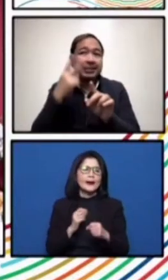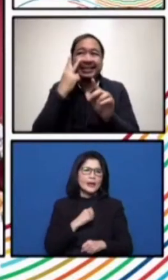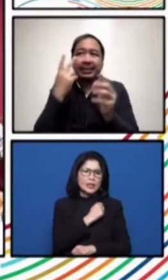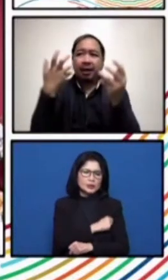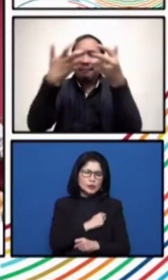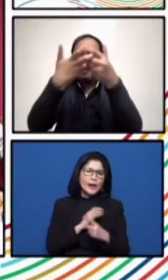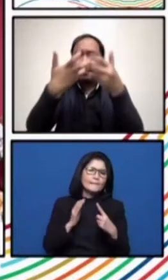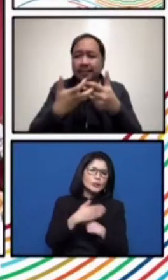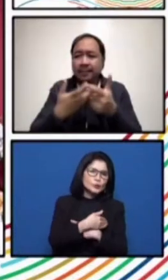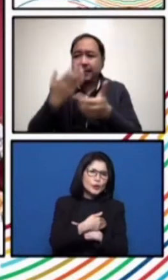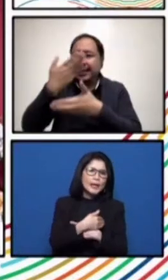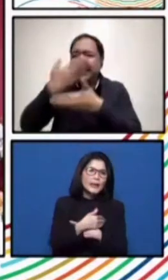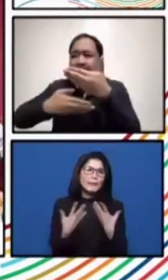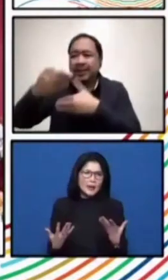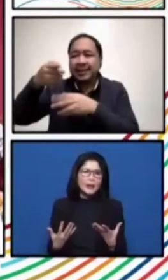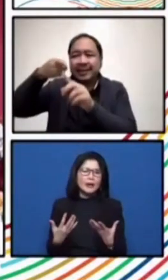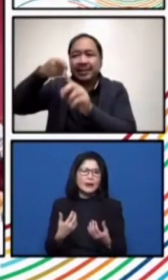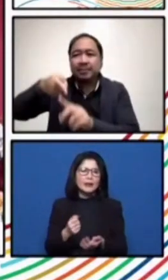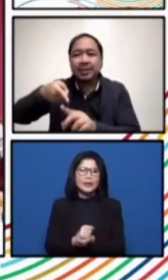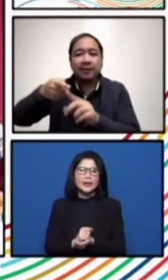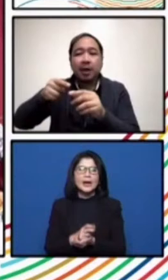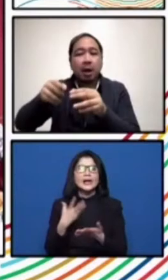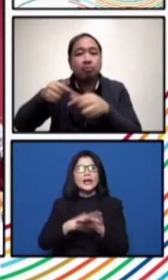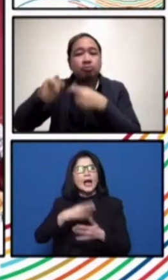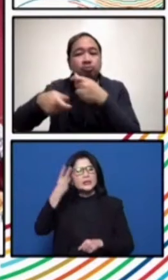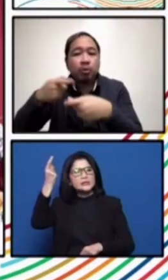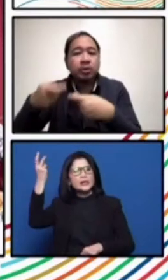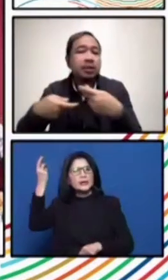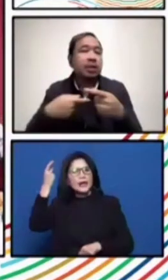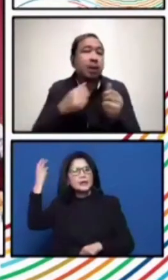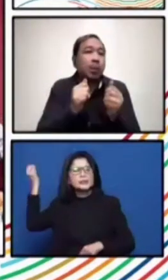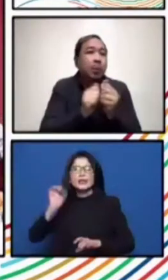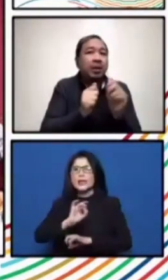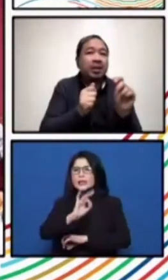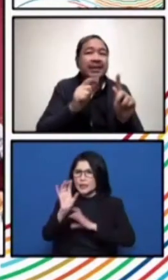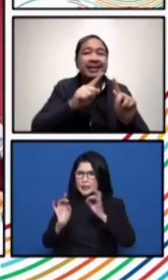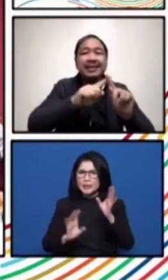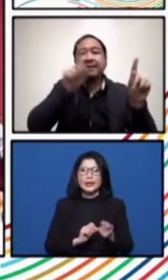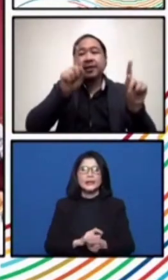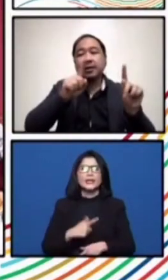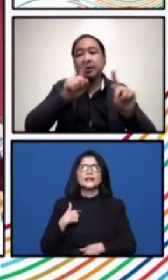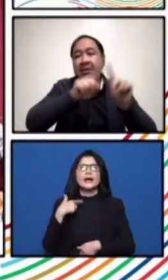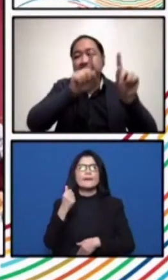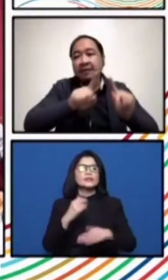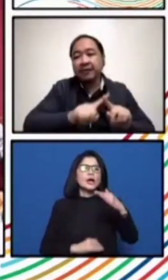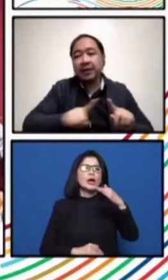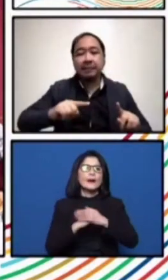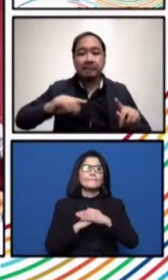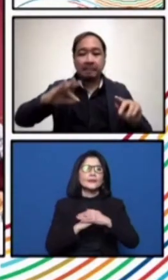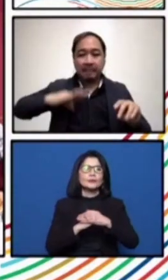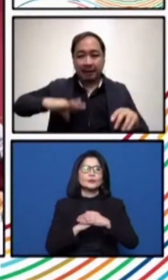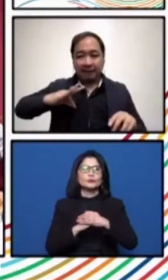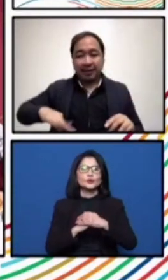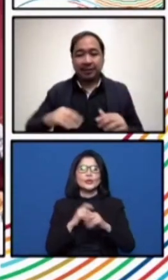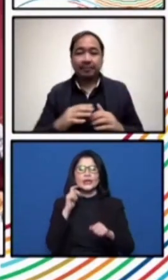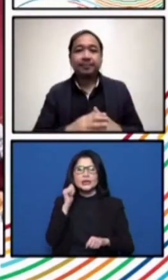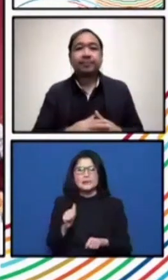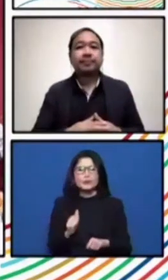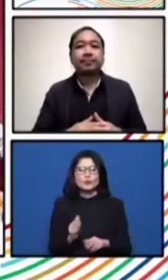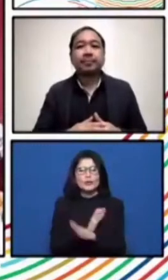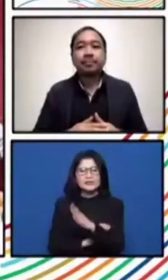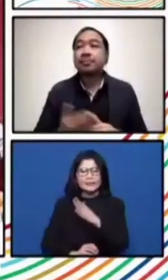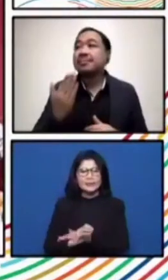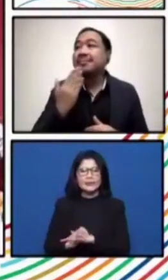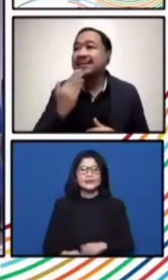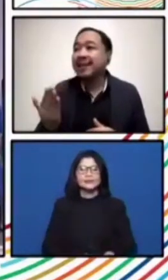disability specific schemes with other benefits over to you Alex uh thank you very much Wendy and thanks